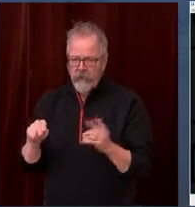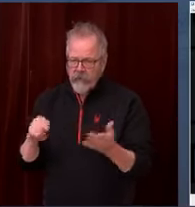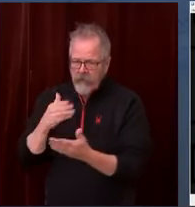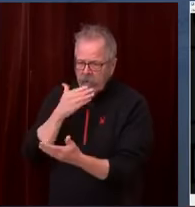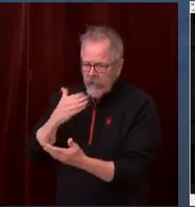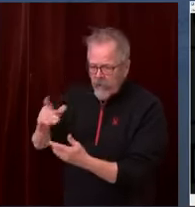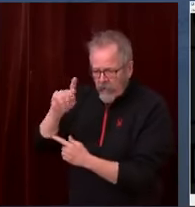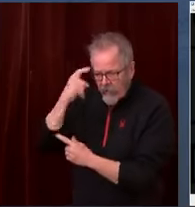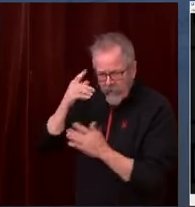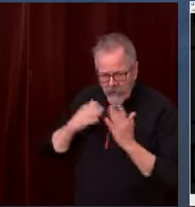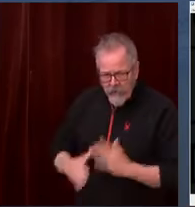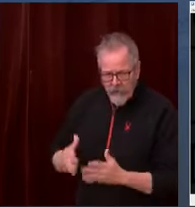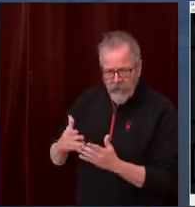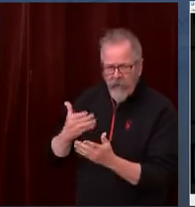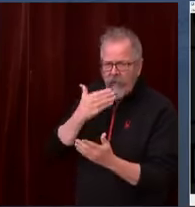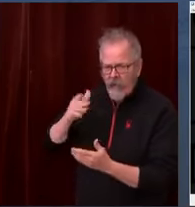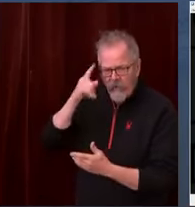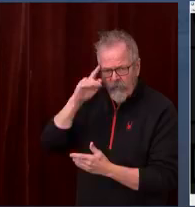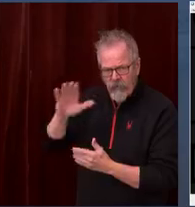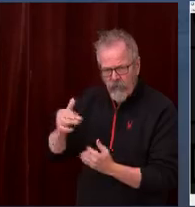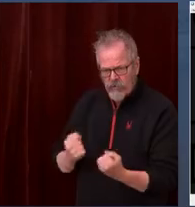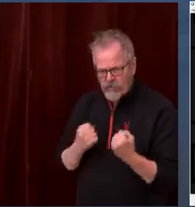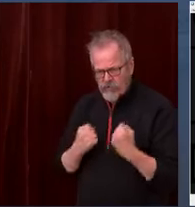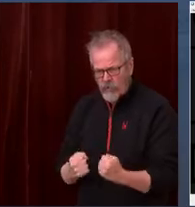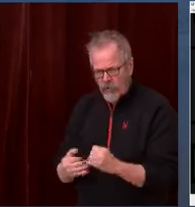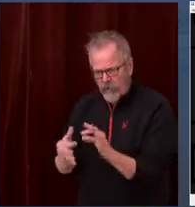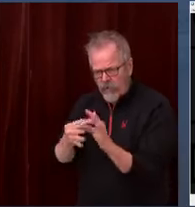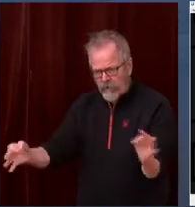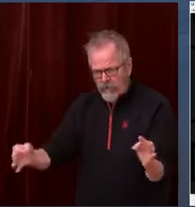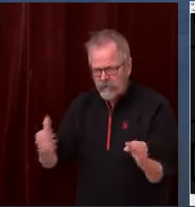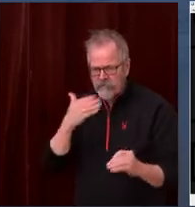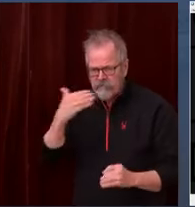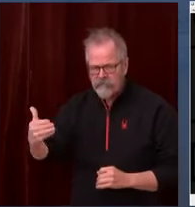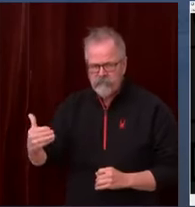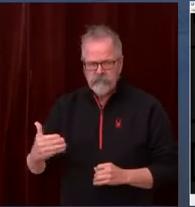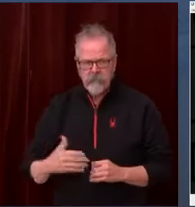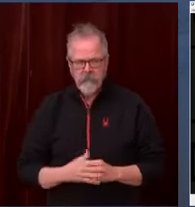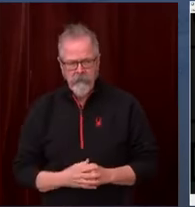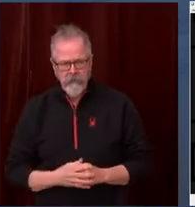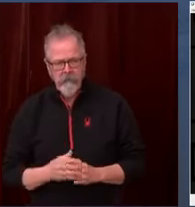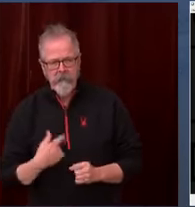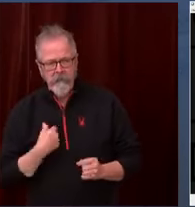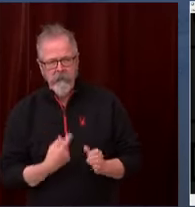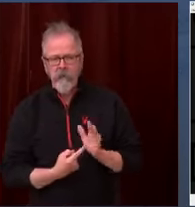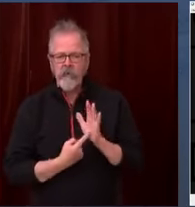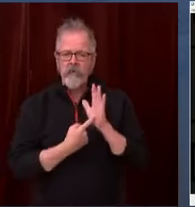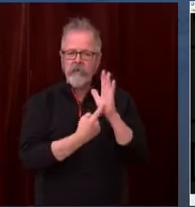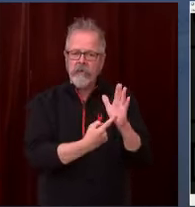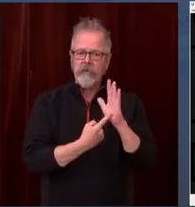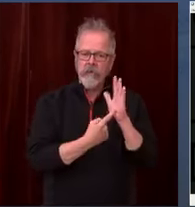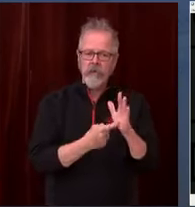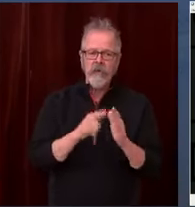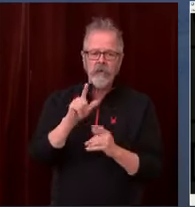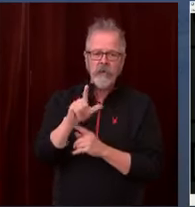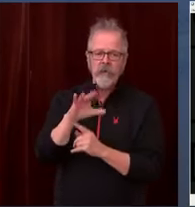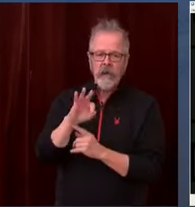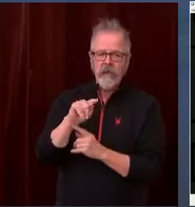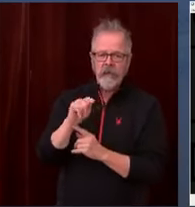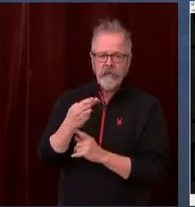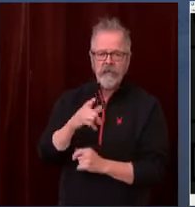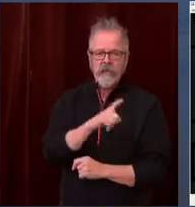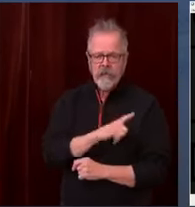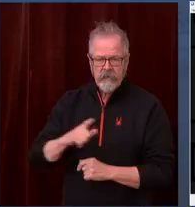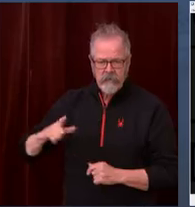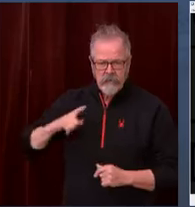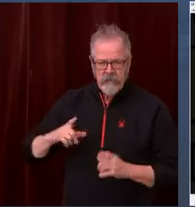is Melanie Morgan. I represent the 29th Legislative District, which is part of South Tacoma. We did a great